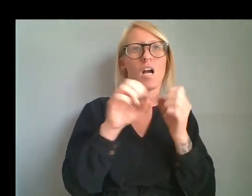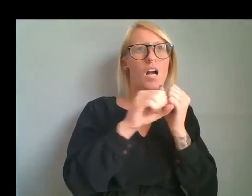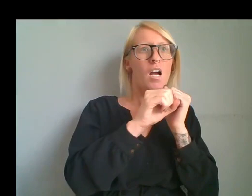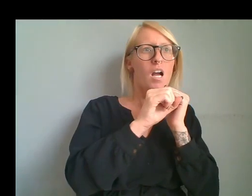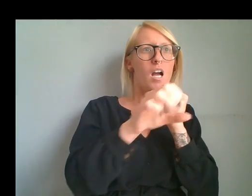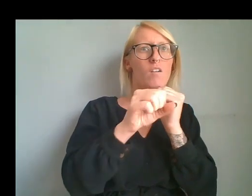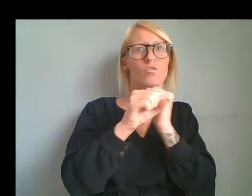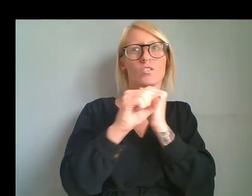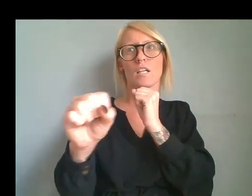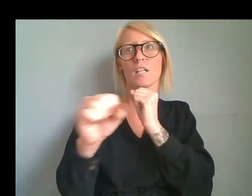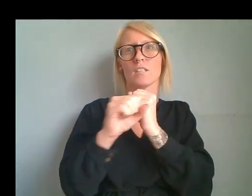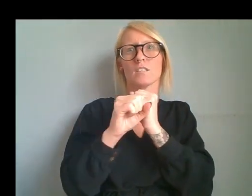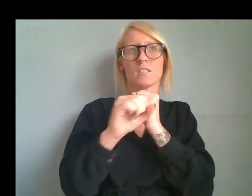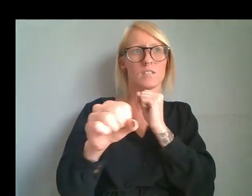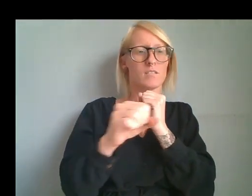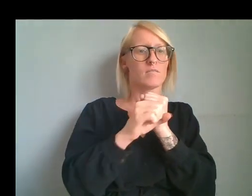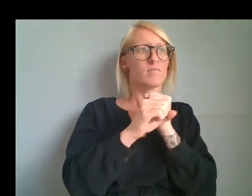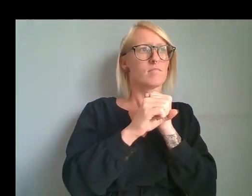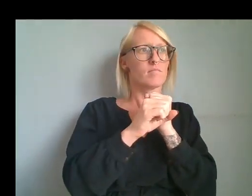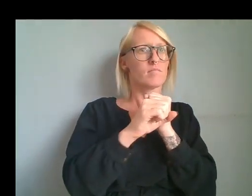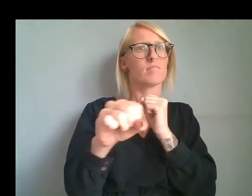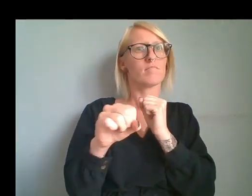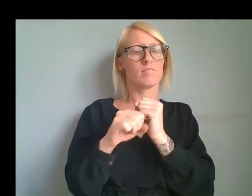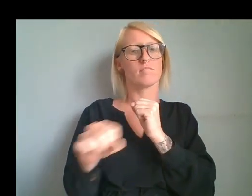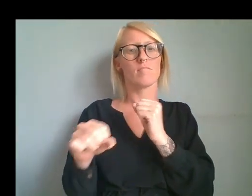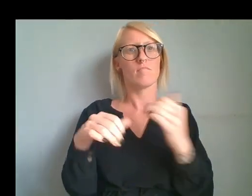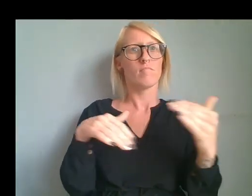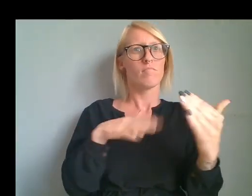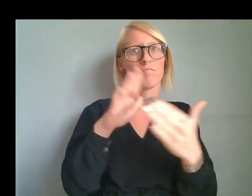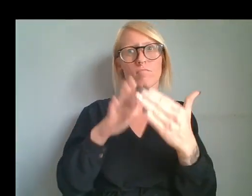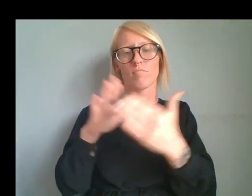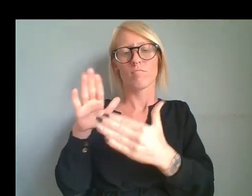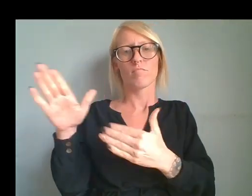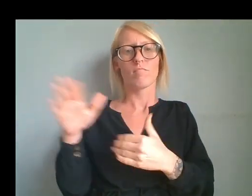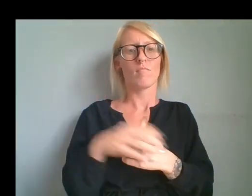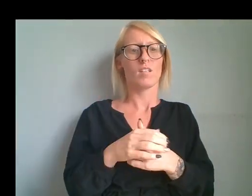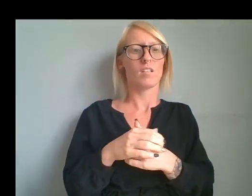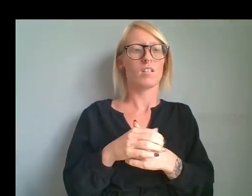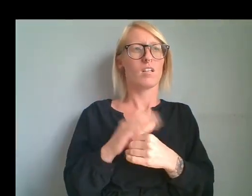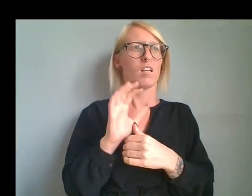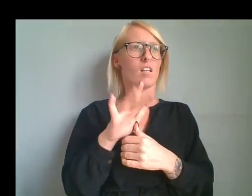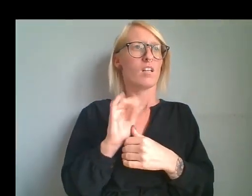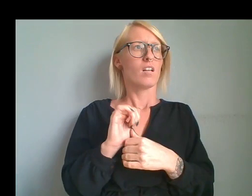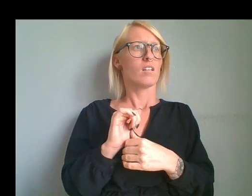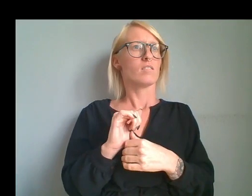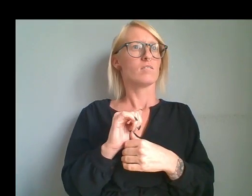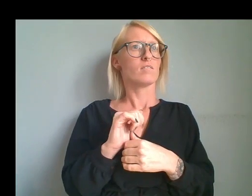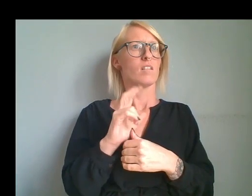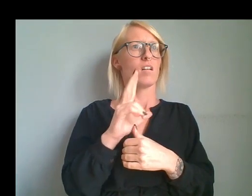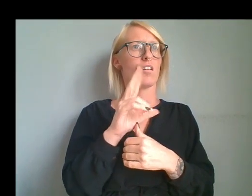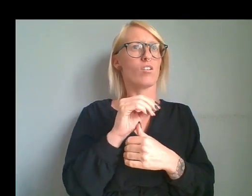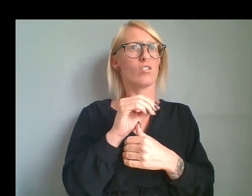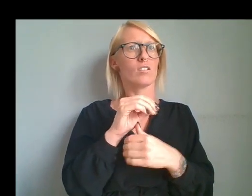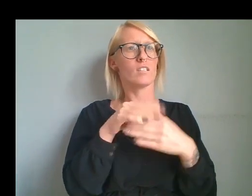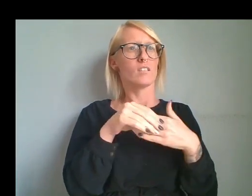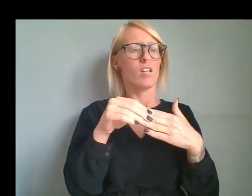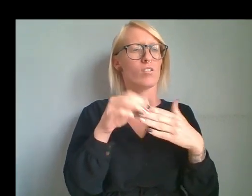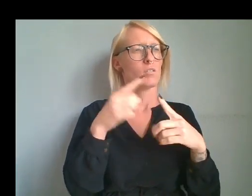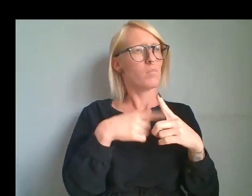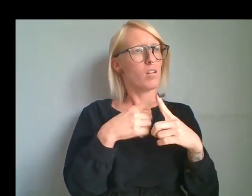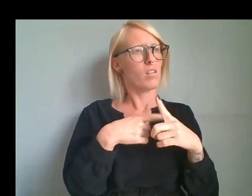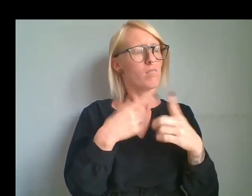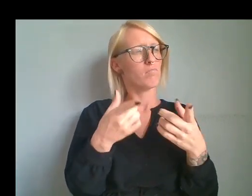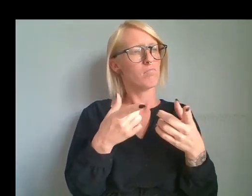Yeah. That's right. That's what- Advertising, right. But I think it was a maximum of $30 a month. You